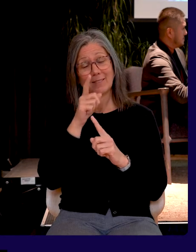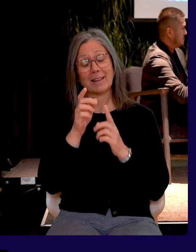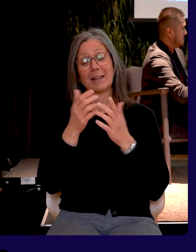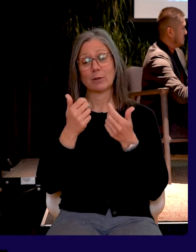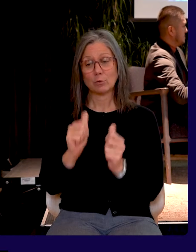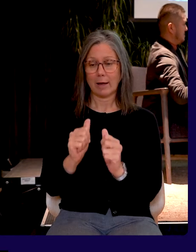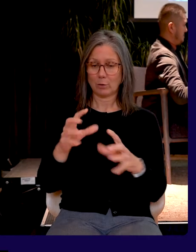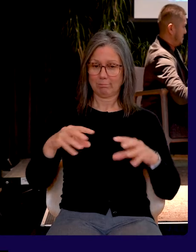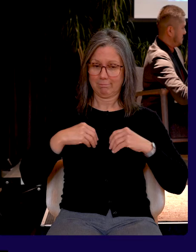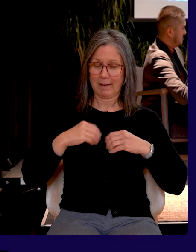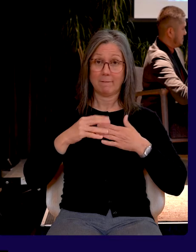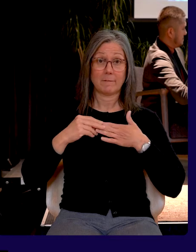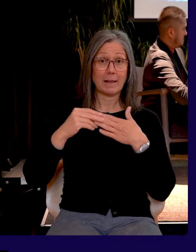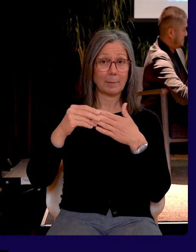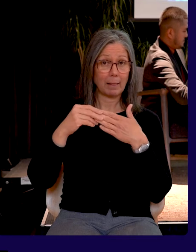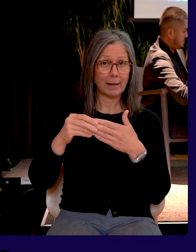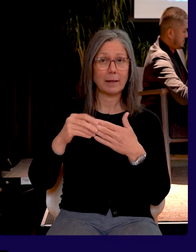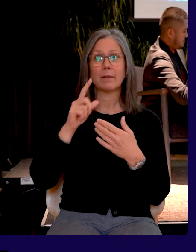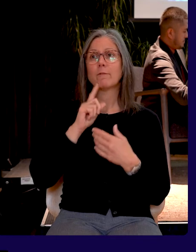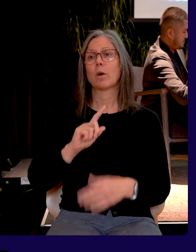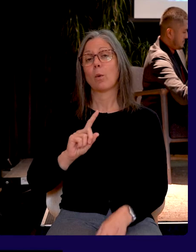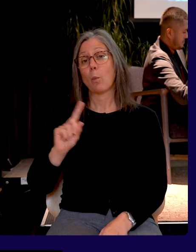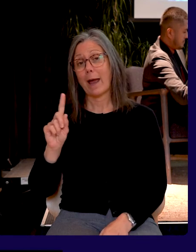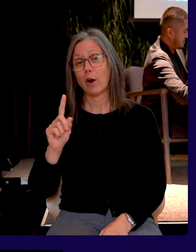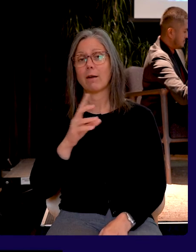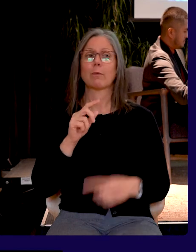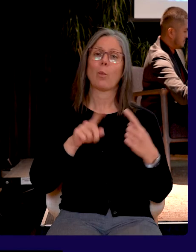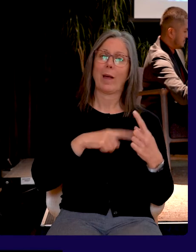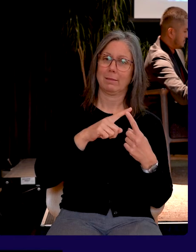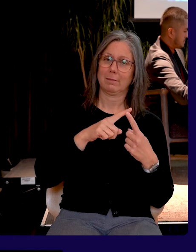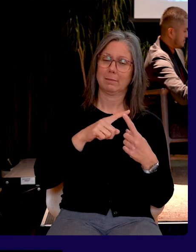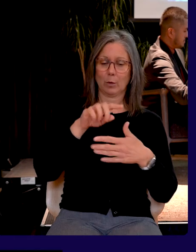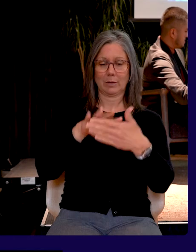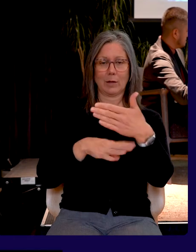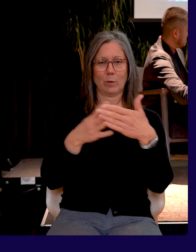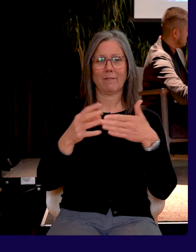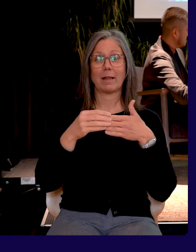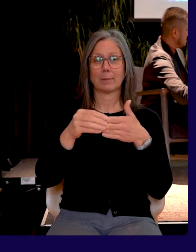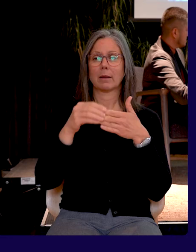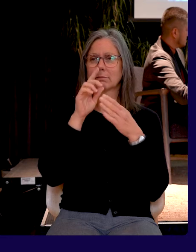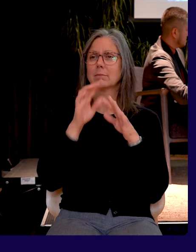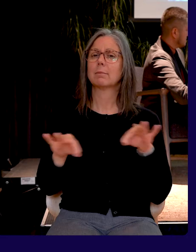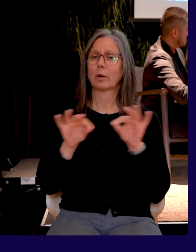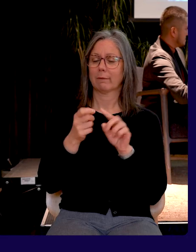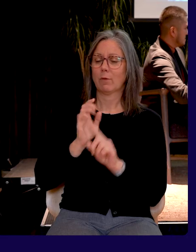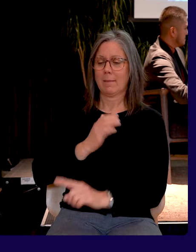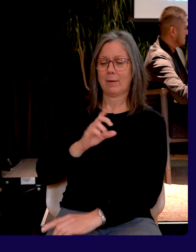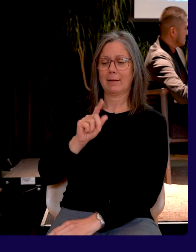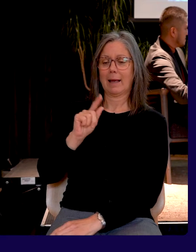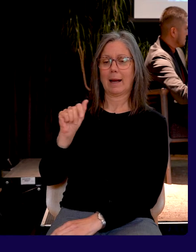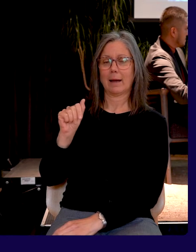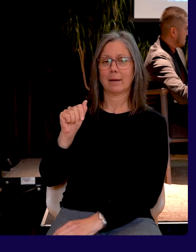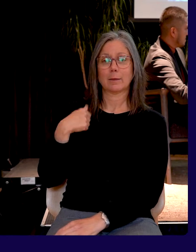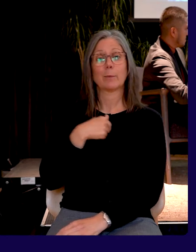embrace flexibility, both for where you work, but also for when. So schedule flexibility is actually much more important from the data. And so we